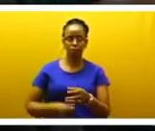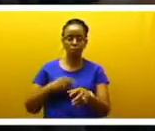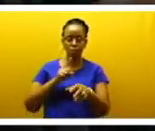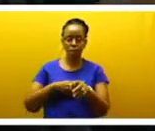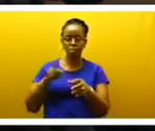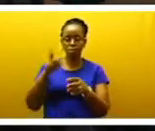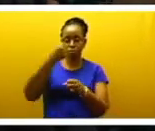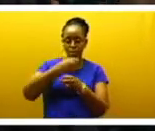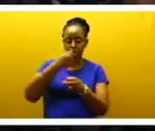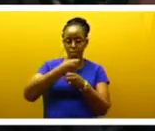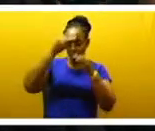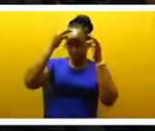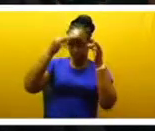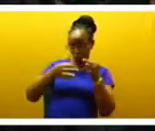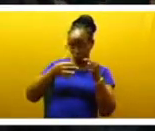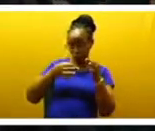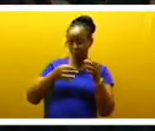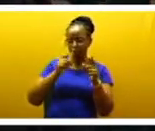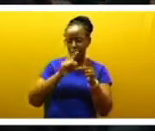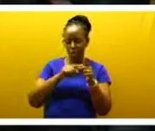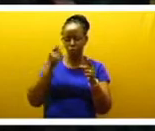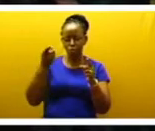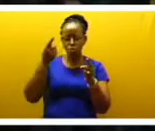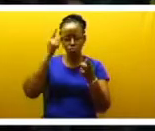views, the views of the